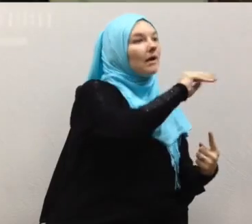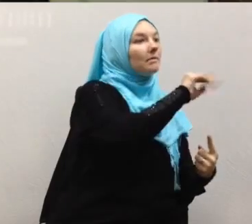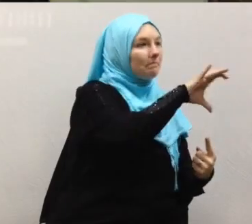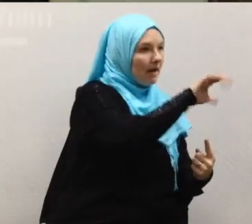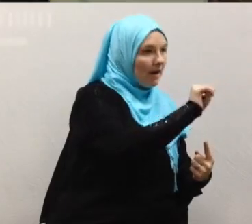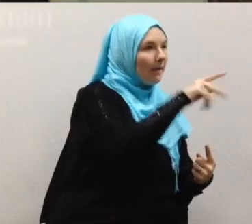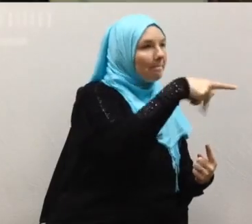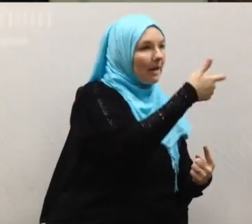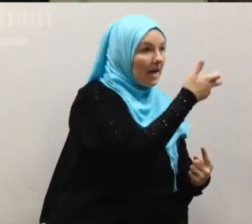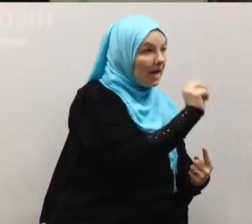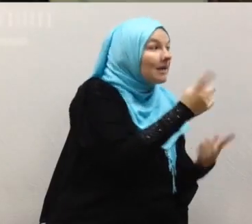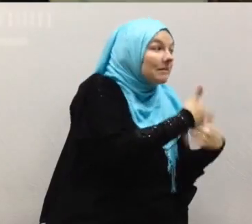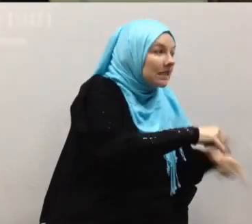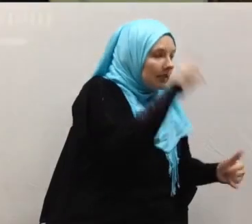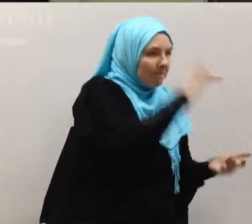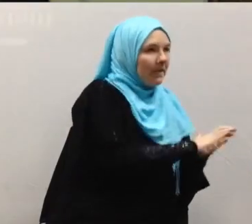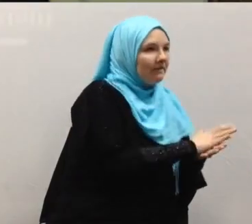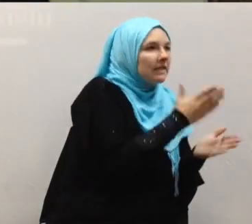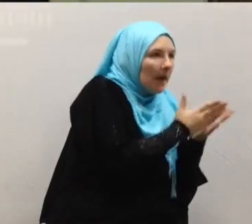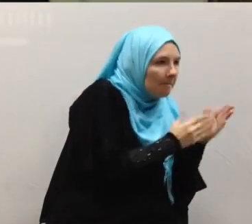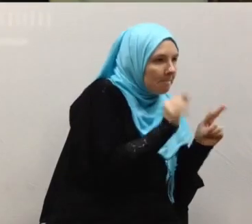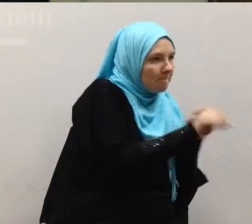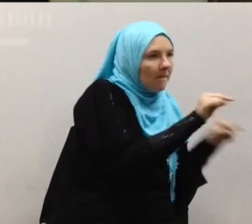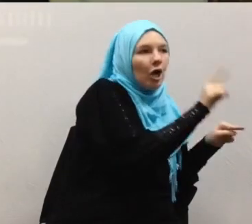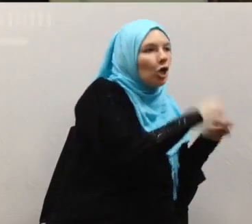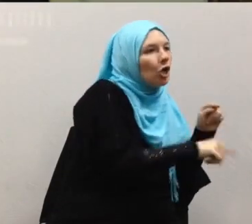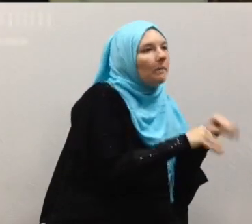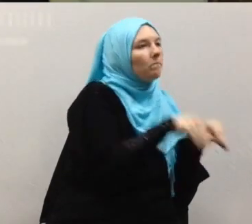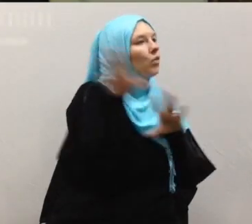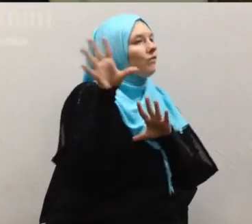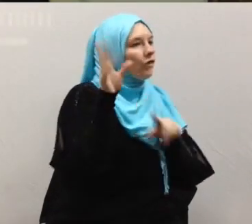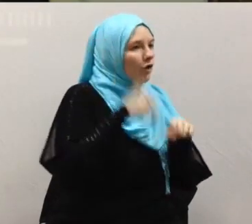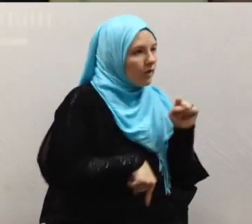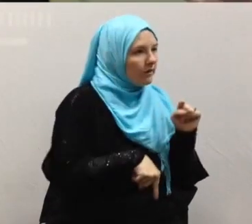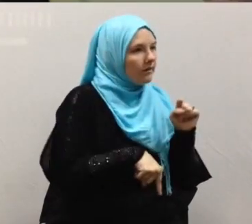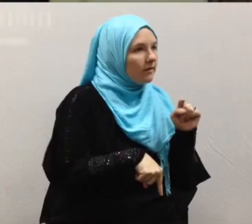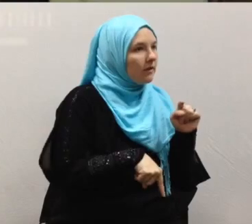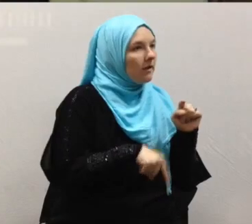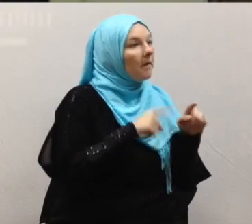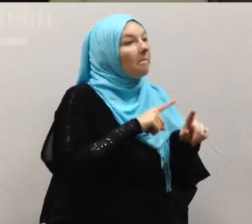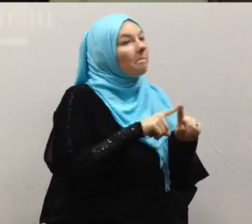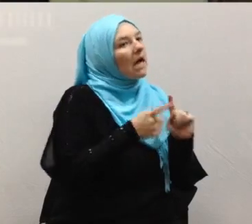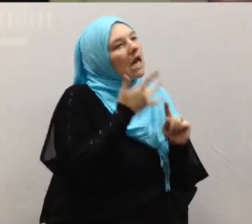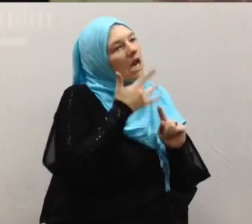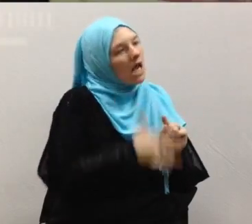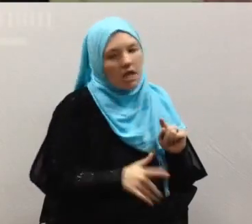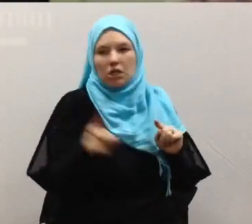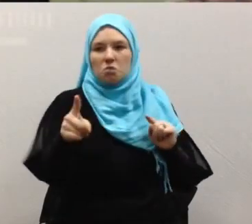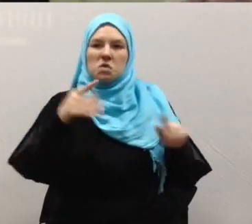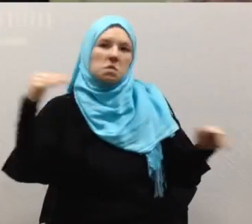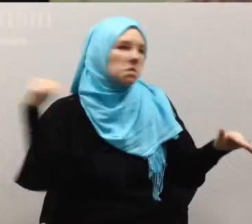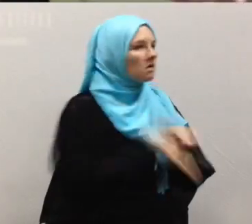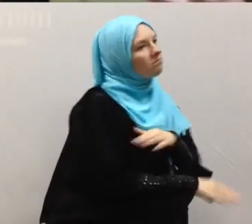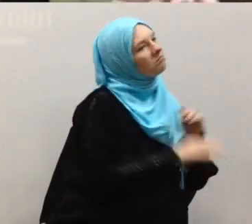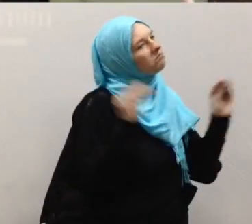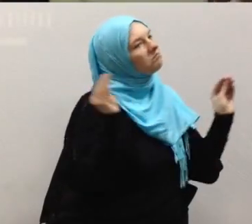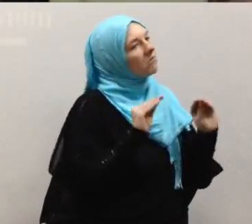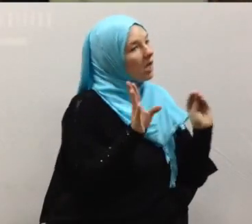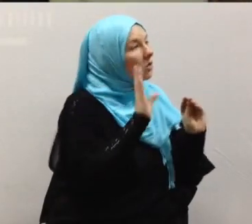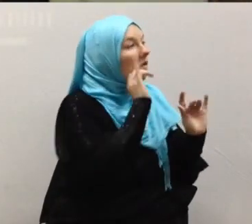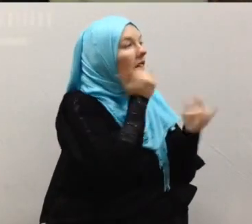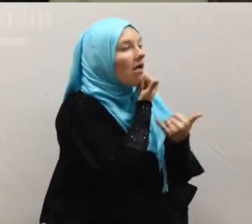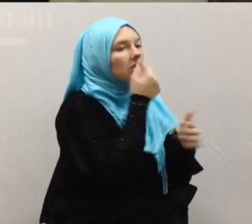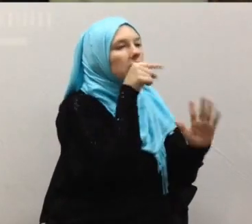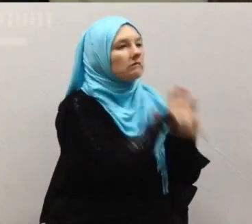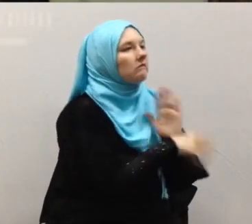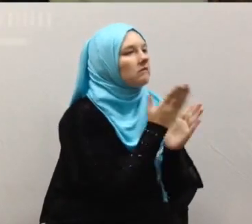out. And you, Muhammad, and your companions would have killed some of them or shed some of their blood in the